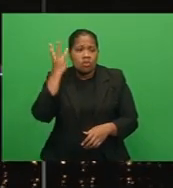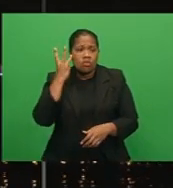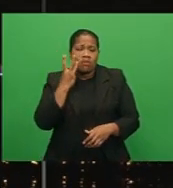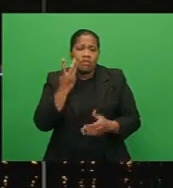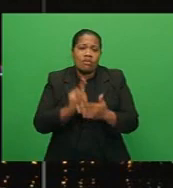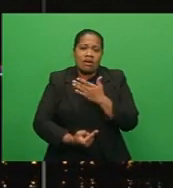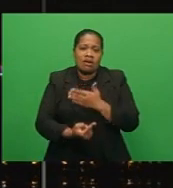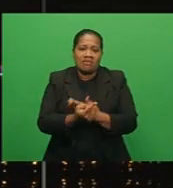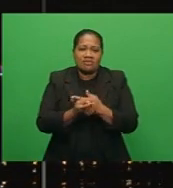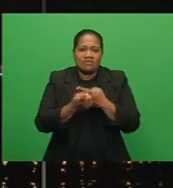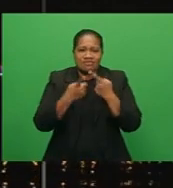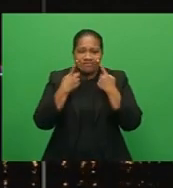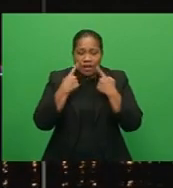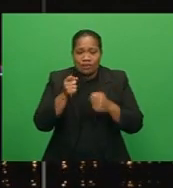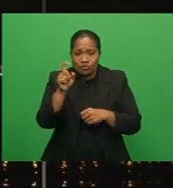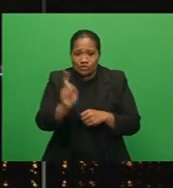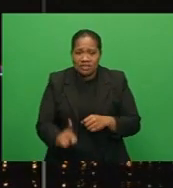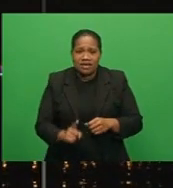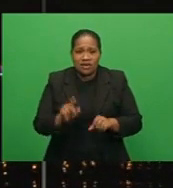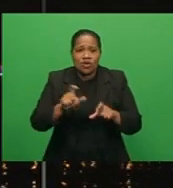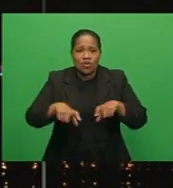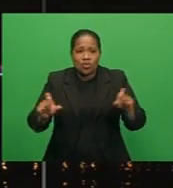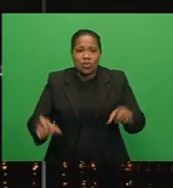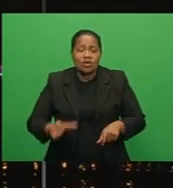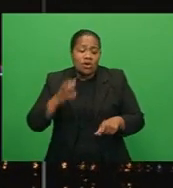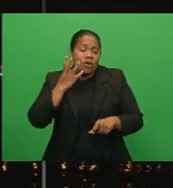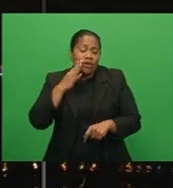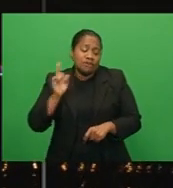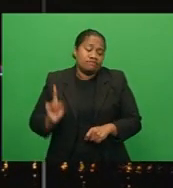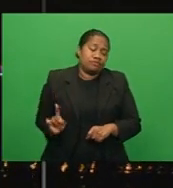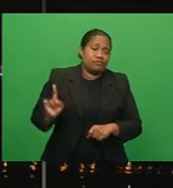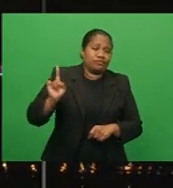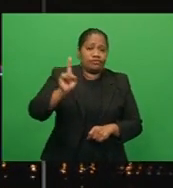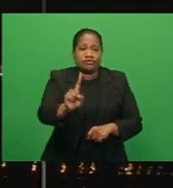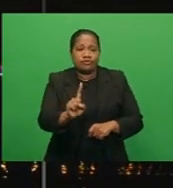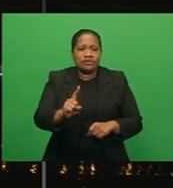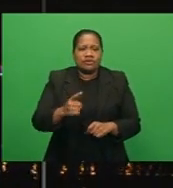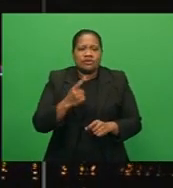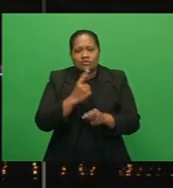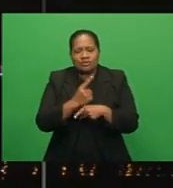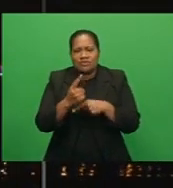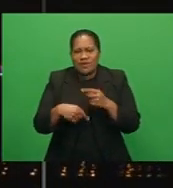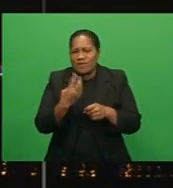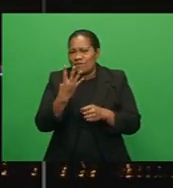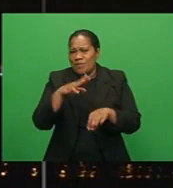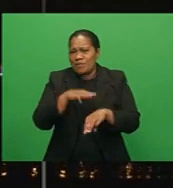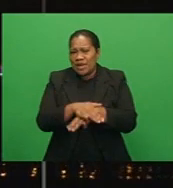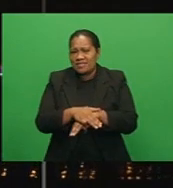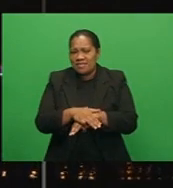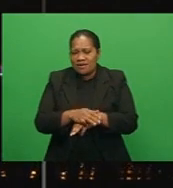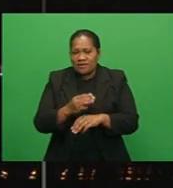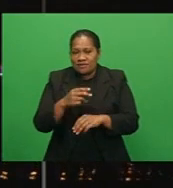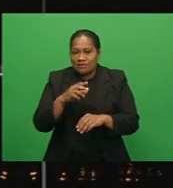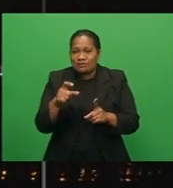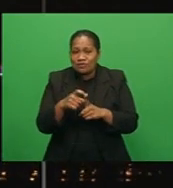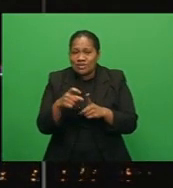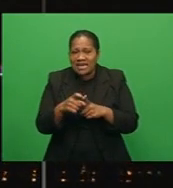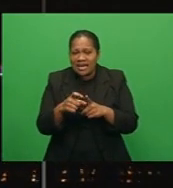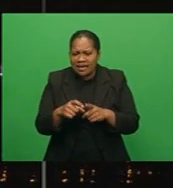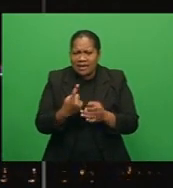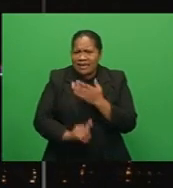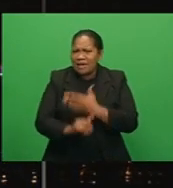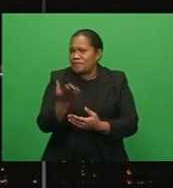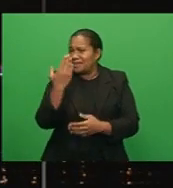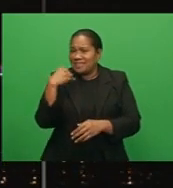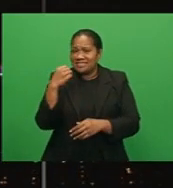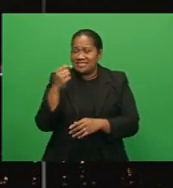court today as she gave evidence of the alleged murder of her 4-month-old daughter. Mereseni Rauluni relayed the alleged incident from October last